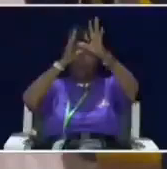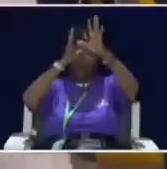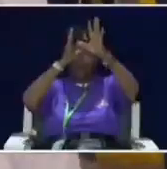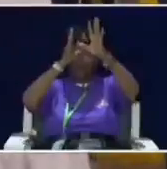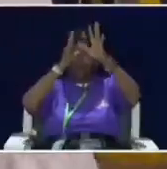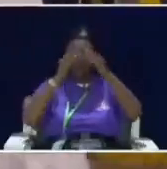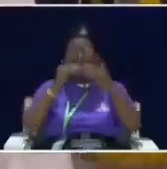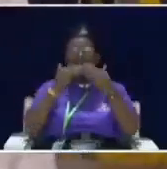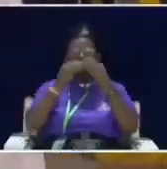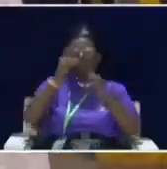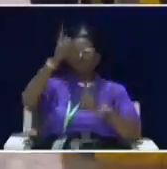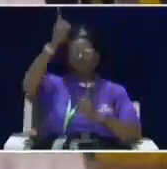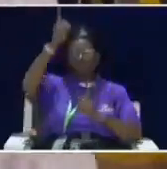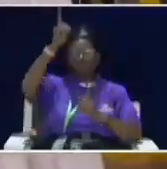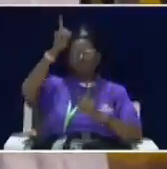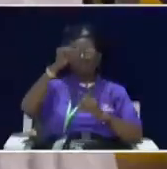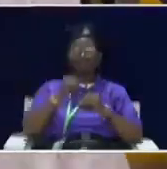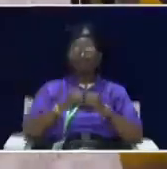Thank you, Lord.